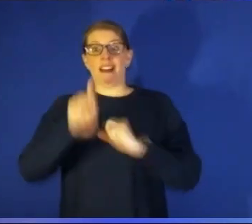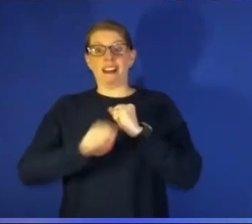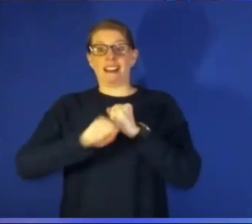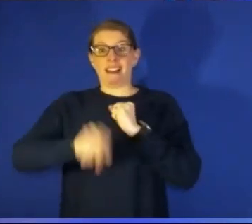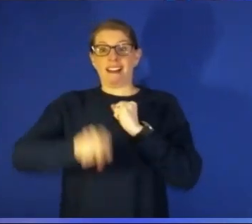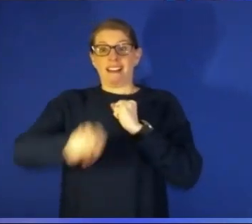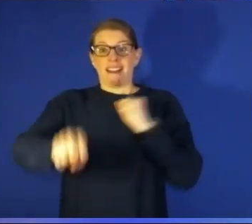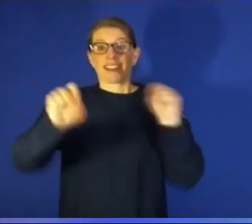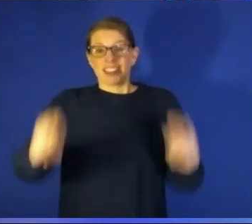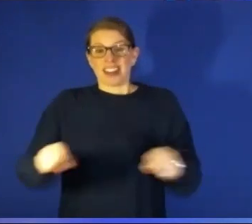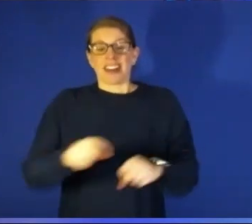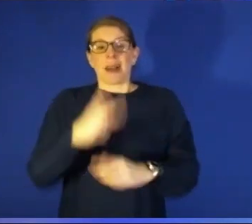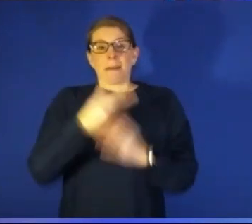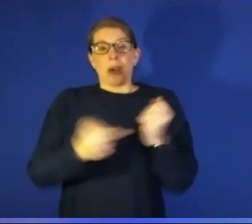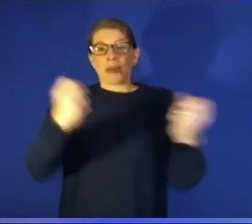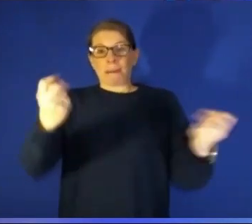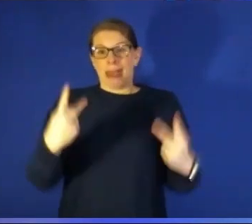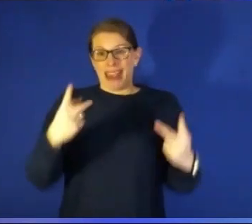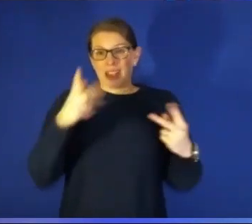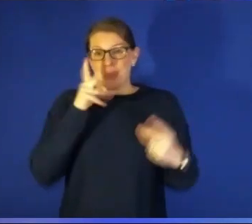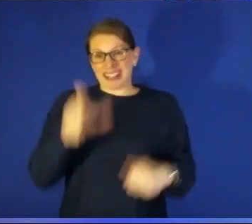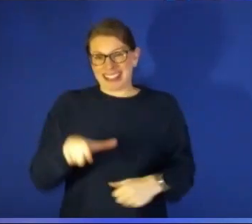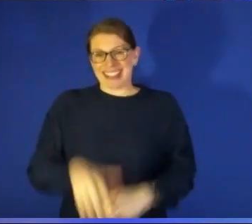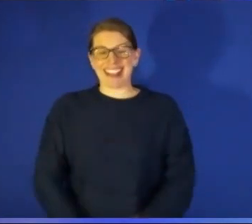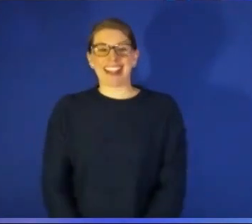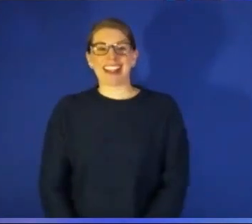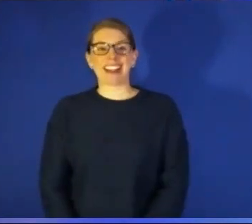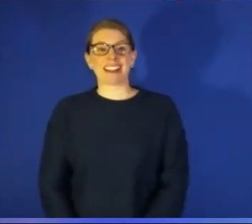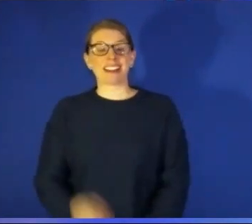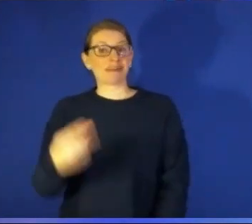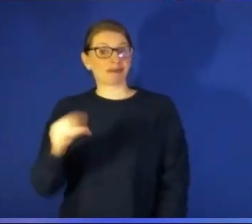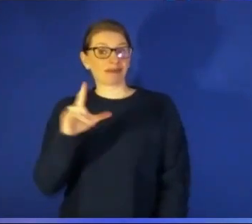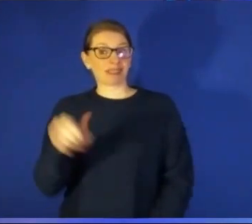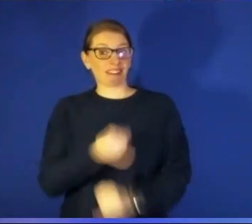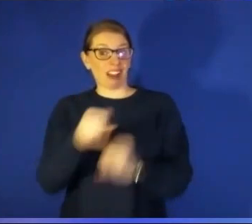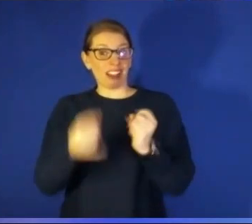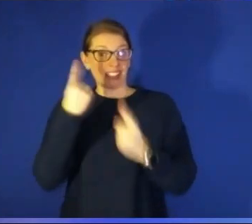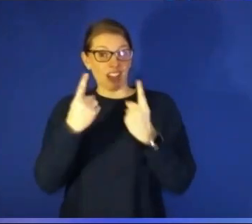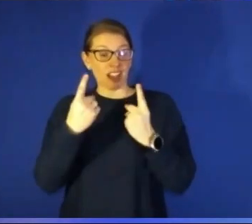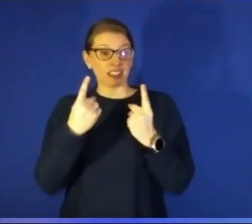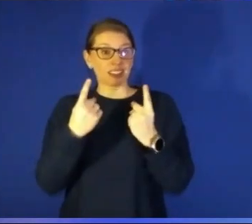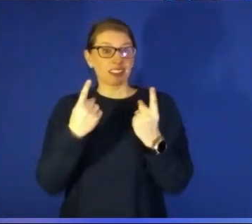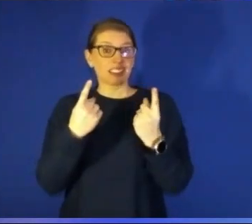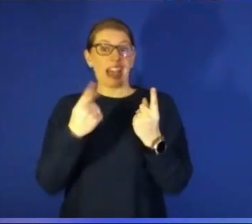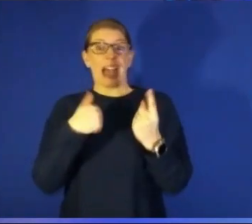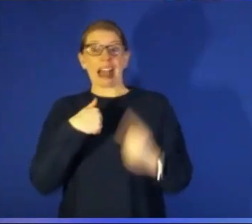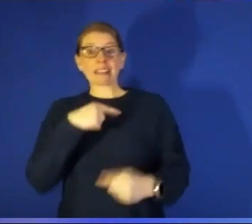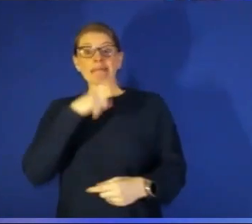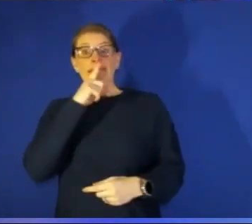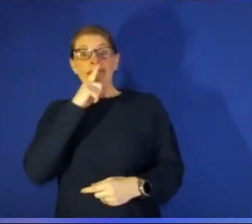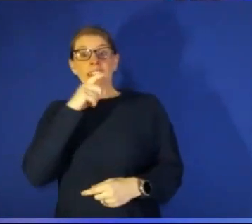have to have you both back. Holly, just some final thoughts. Anything that I didn't ask you that you want to make sure that people know